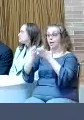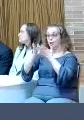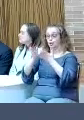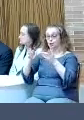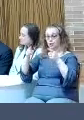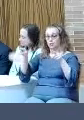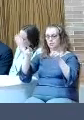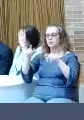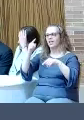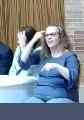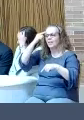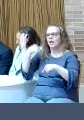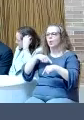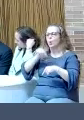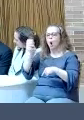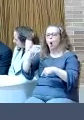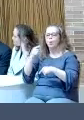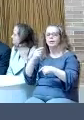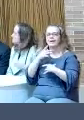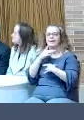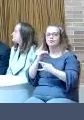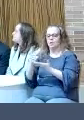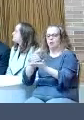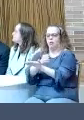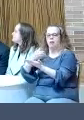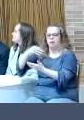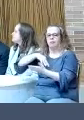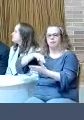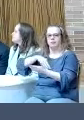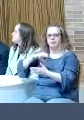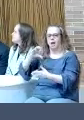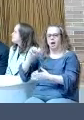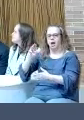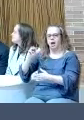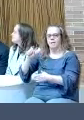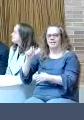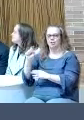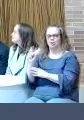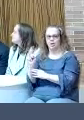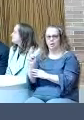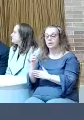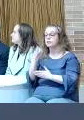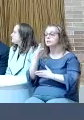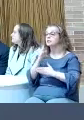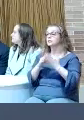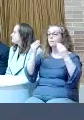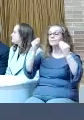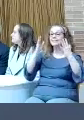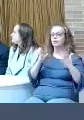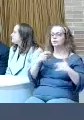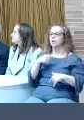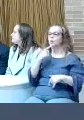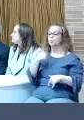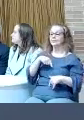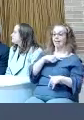our commission there's sellers out there who want to tell us who they would like to sell their home